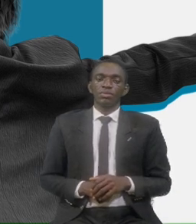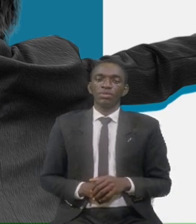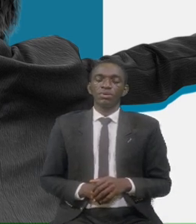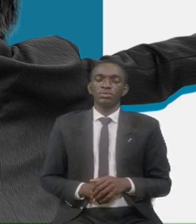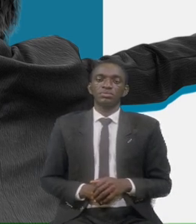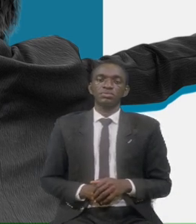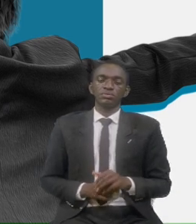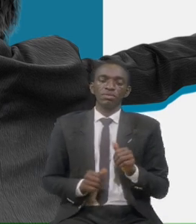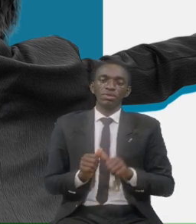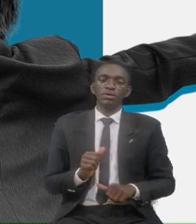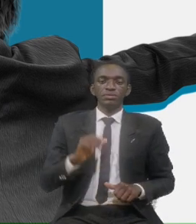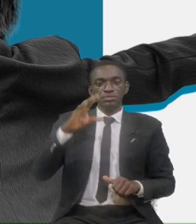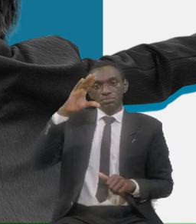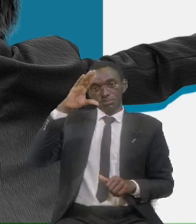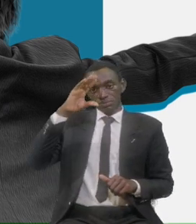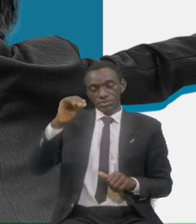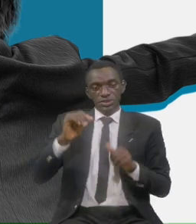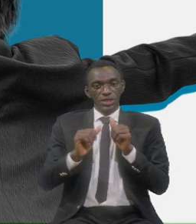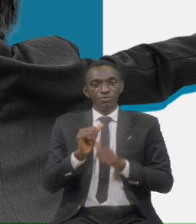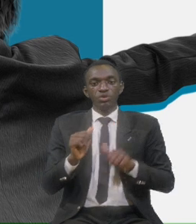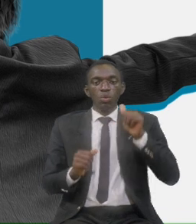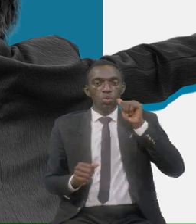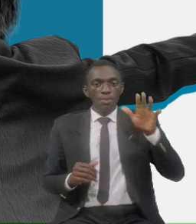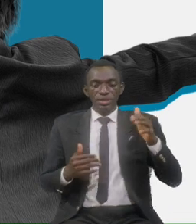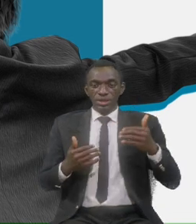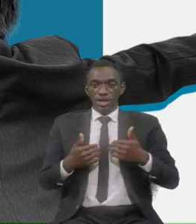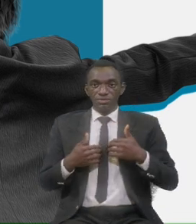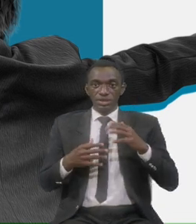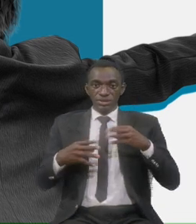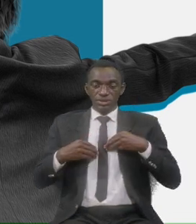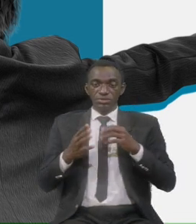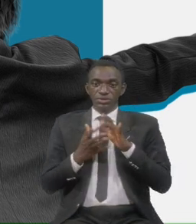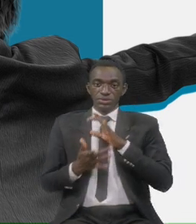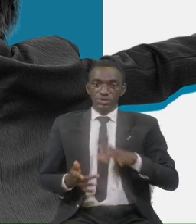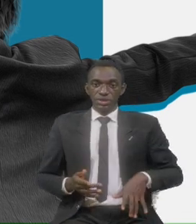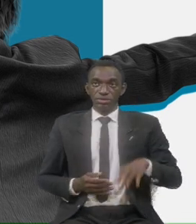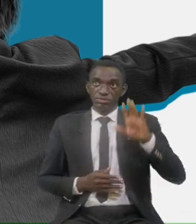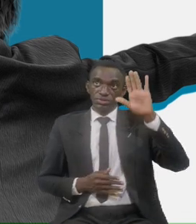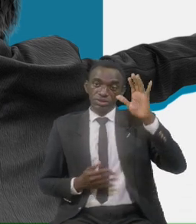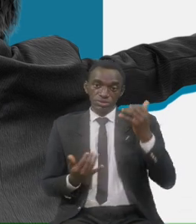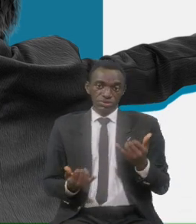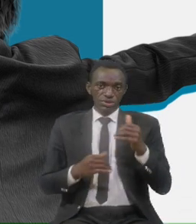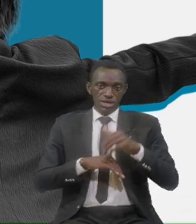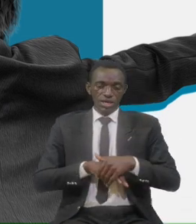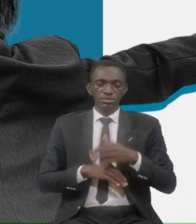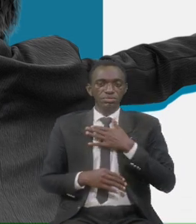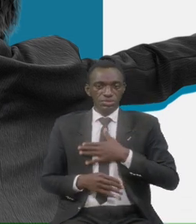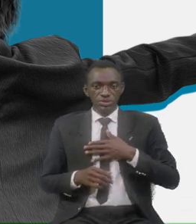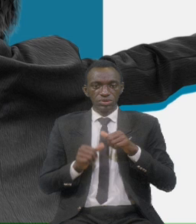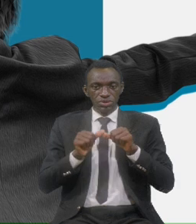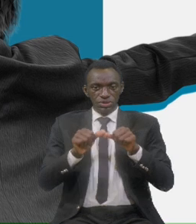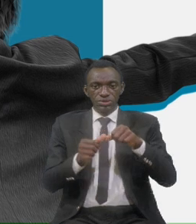their lives to Christ tonight. Please keep standing.